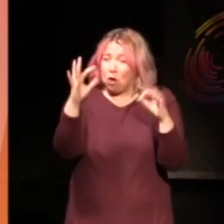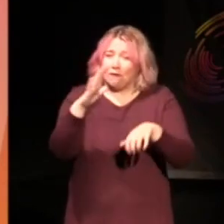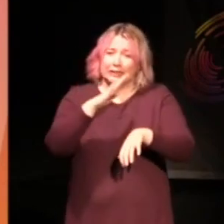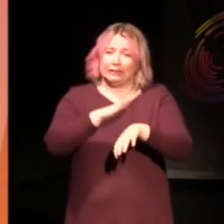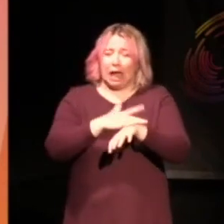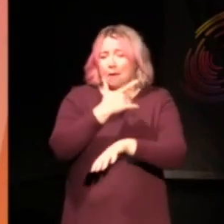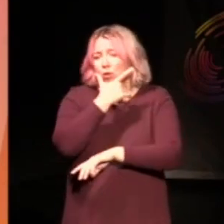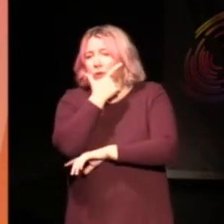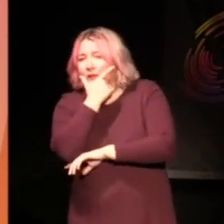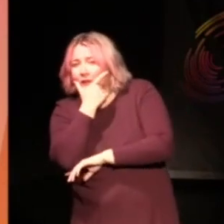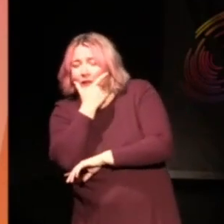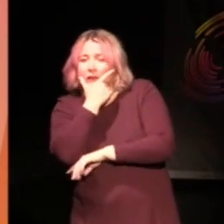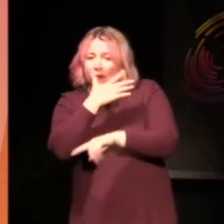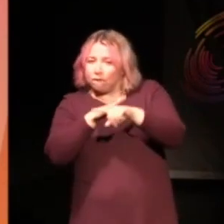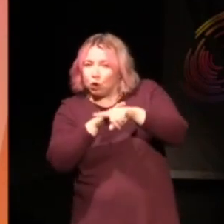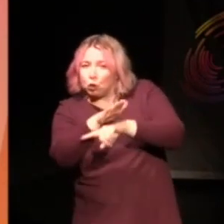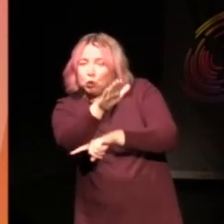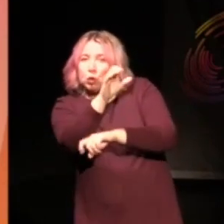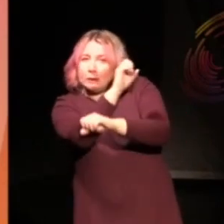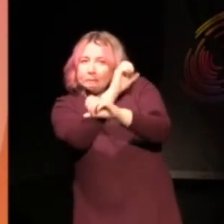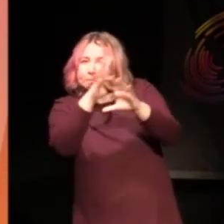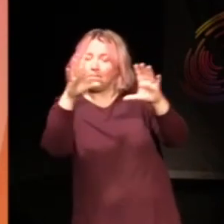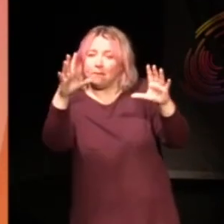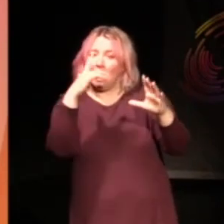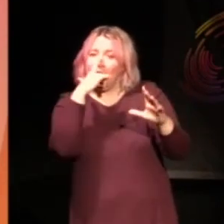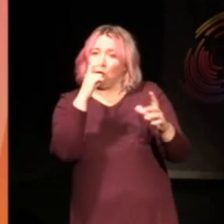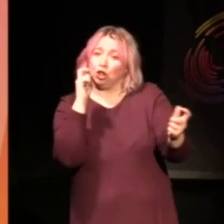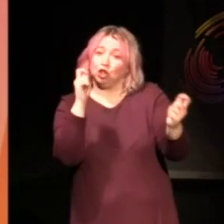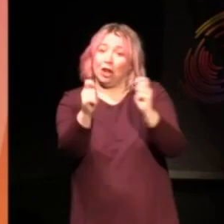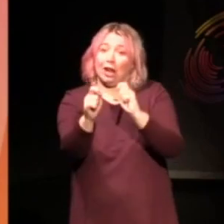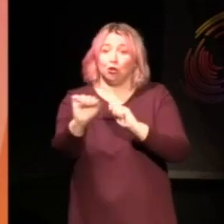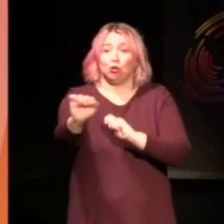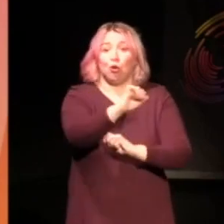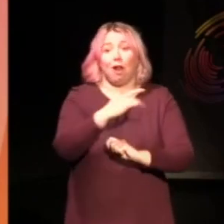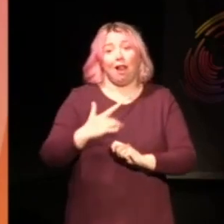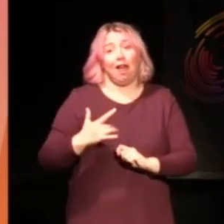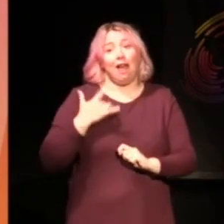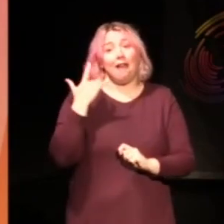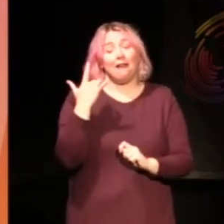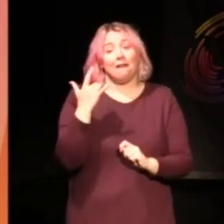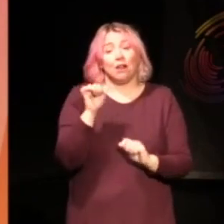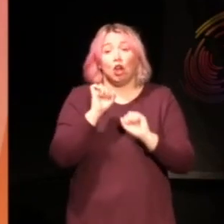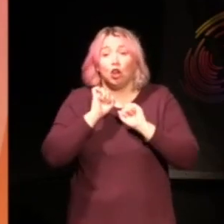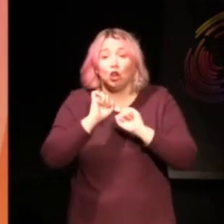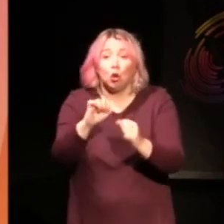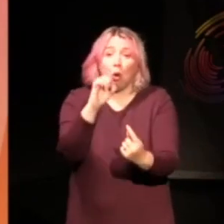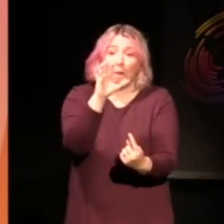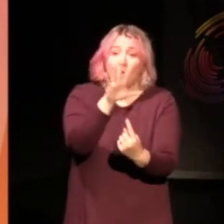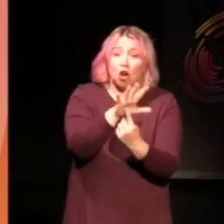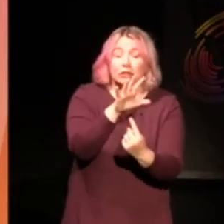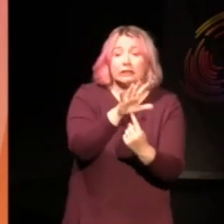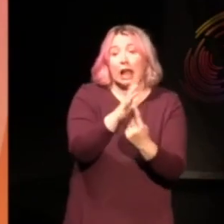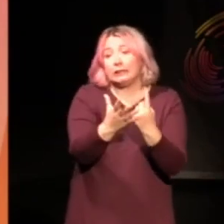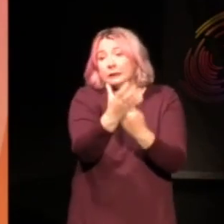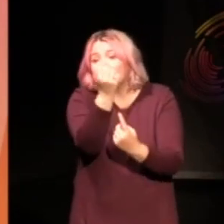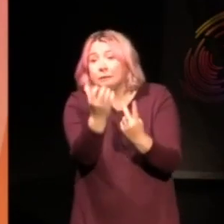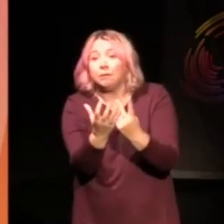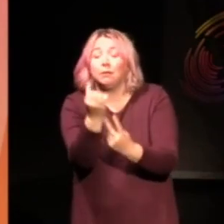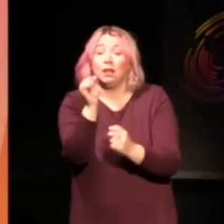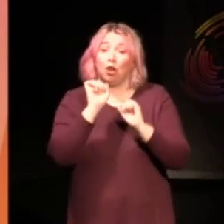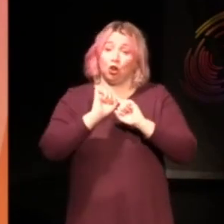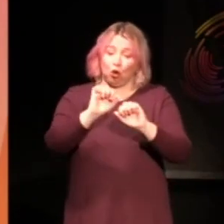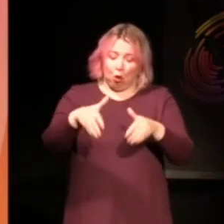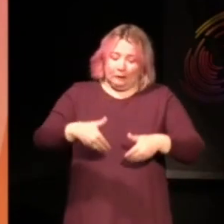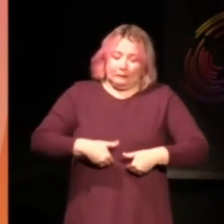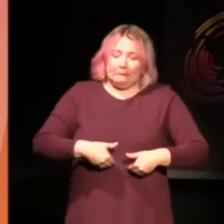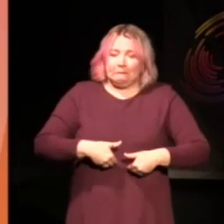be the long-lasting thing. So it's a moment in which we have to reorganize our own values and priorities, and that should be a good